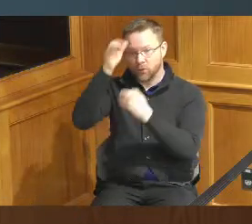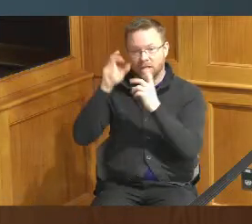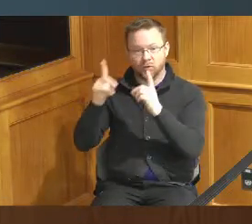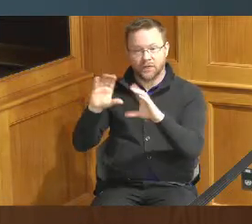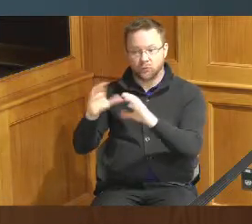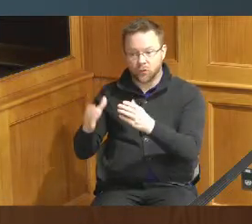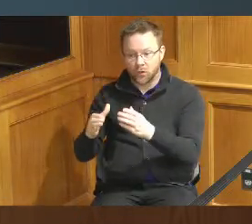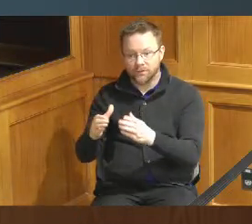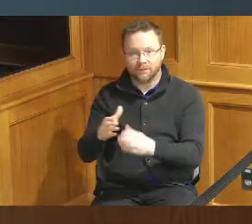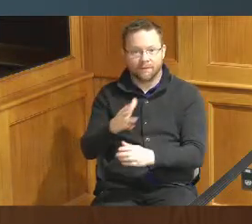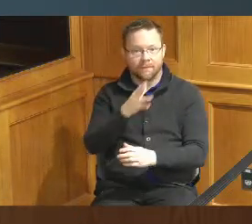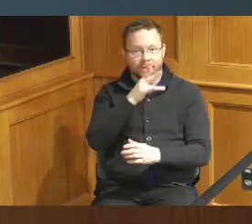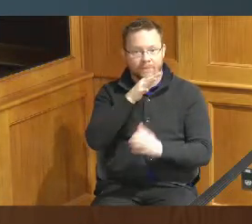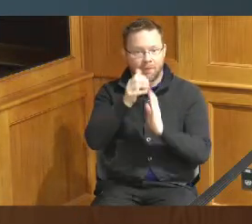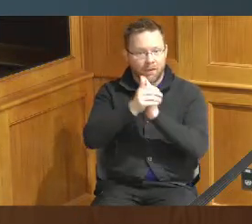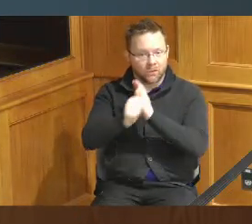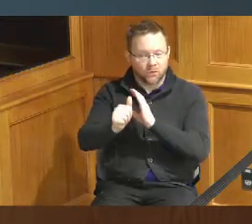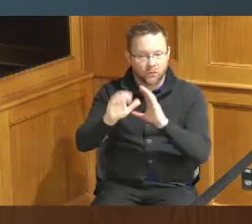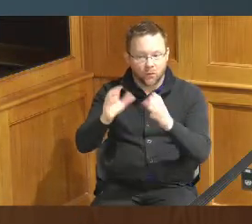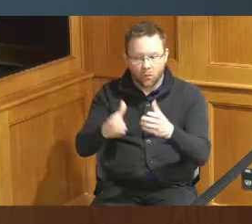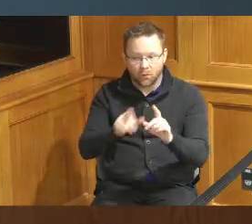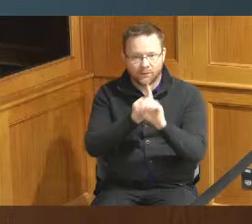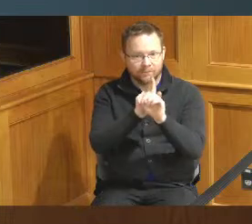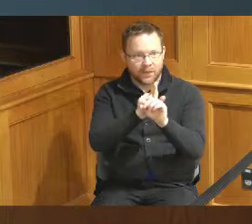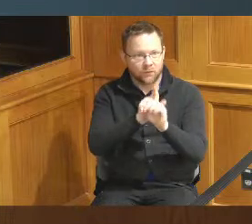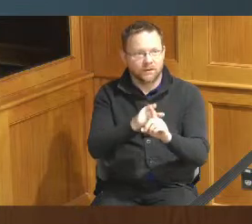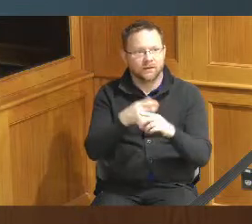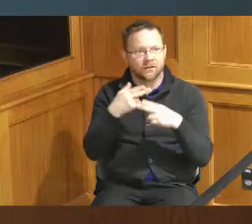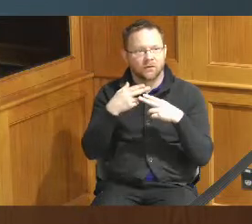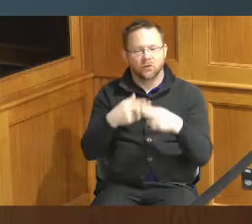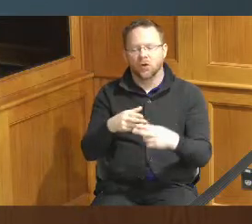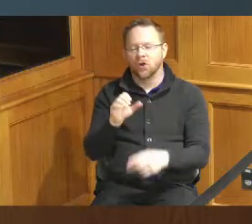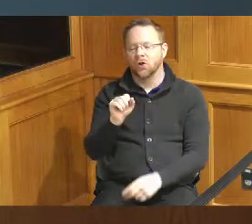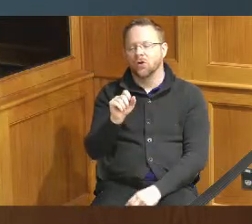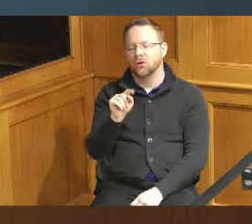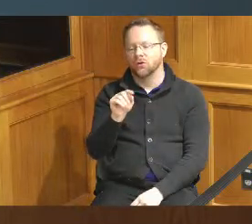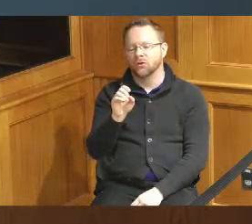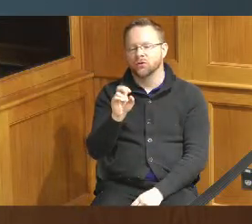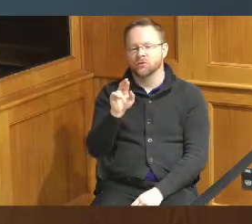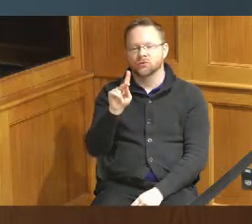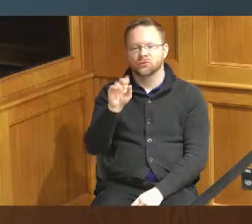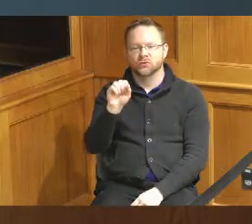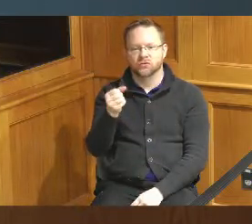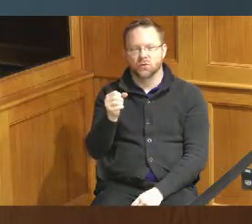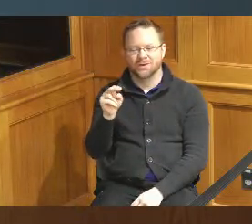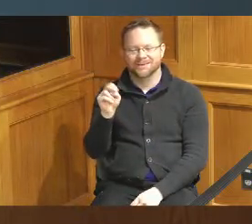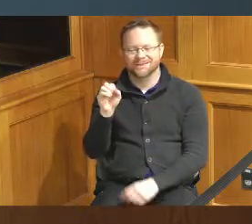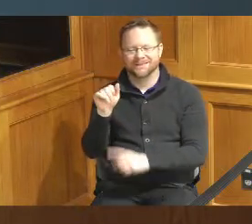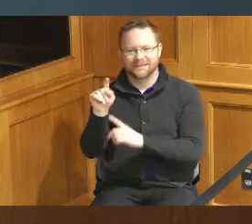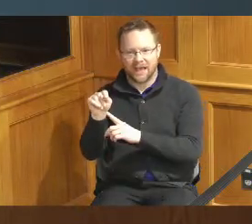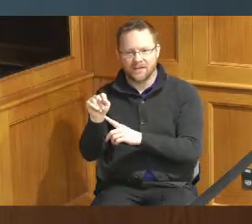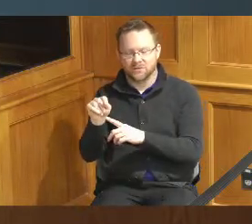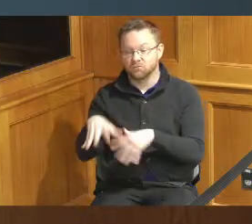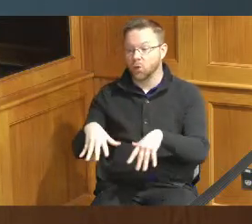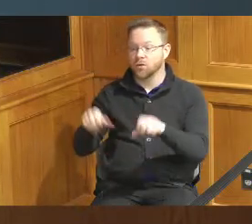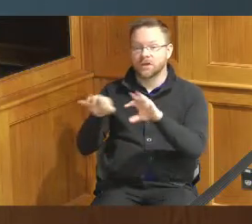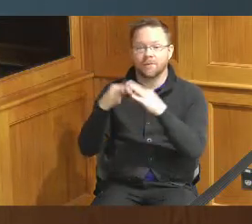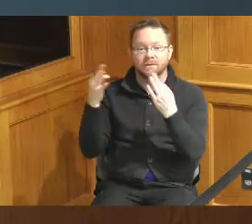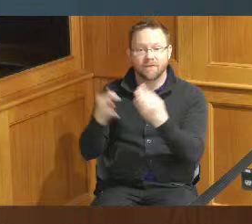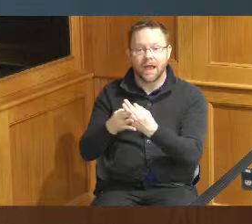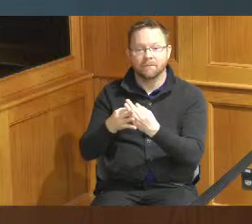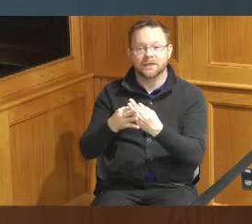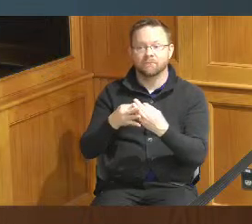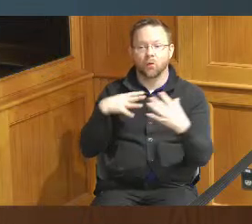course, motherhood mentoring known as Stork's Nest, adopting families for the holidays,